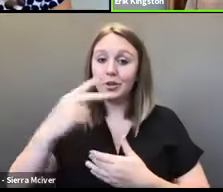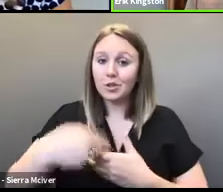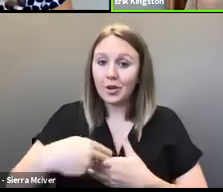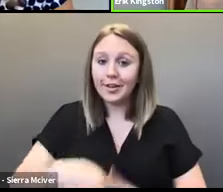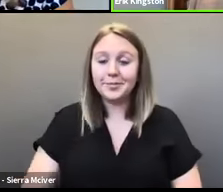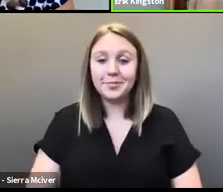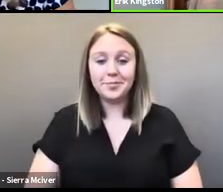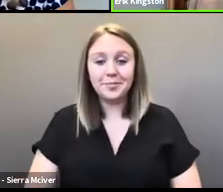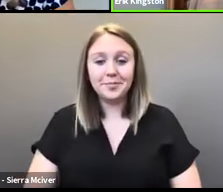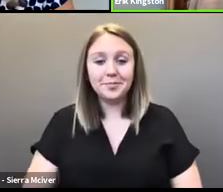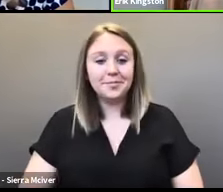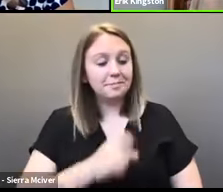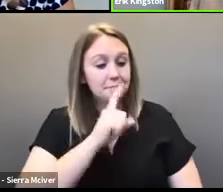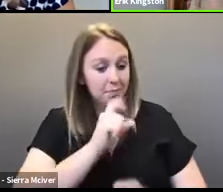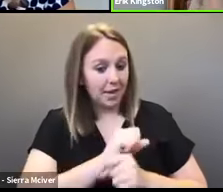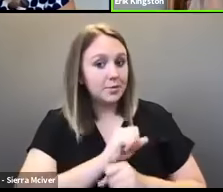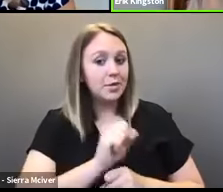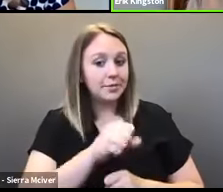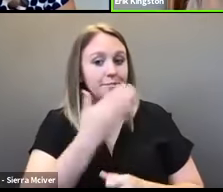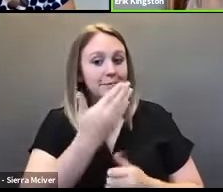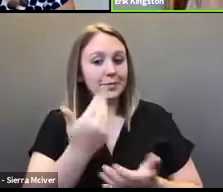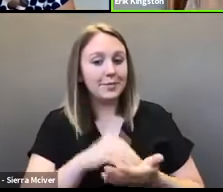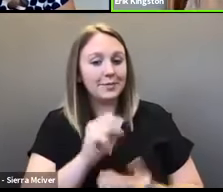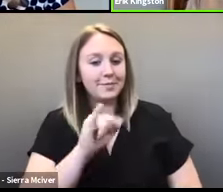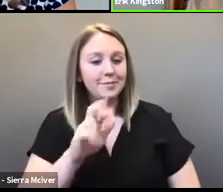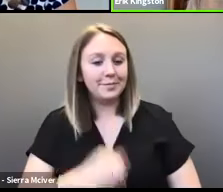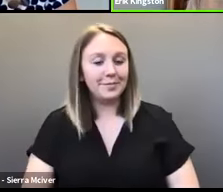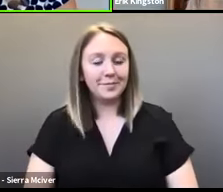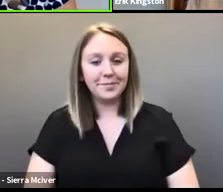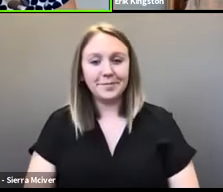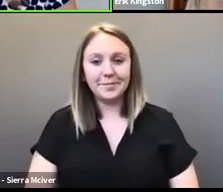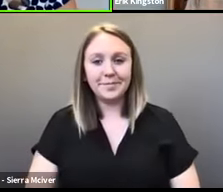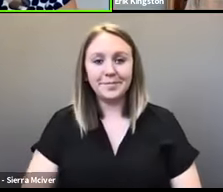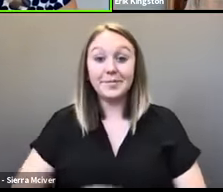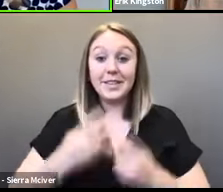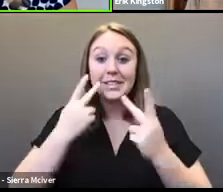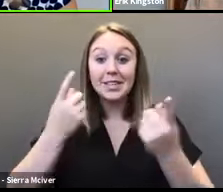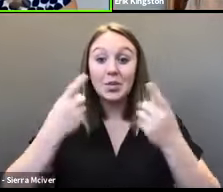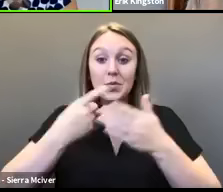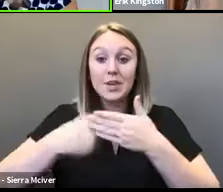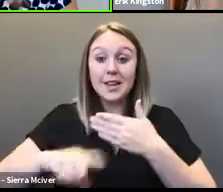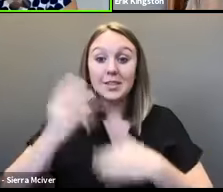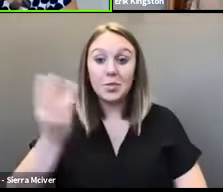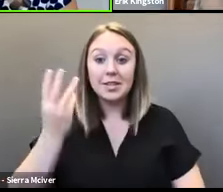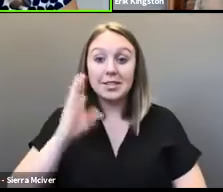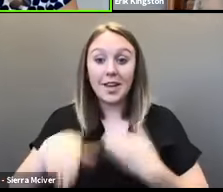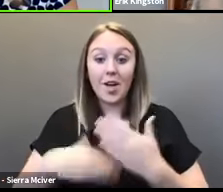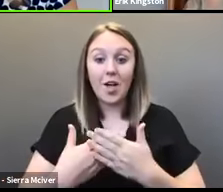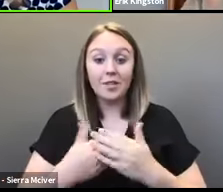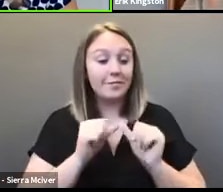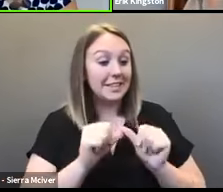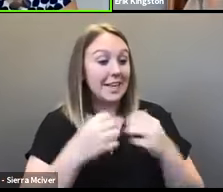Absolutely. And, uh, thanks again, Sierra. We'll see you next Wednesday, everybody. Stay healthy.